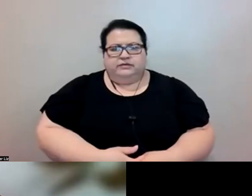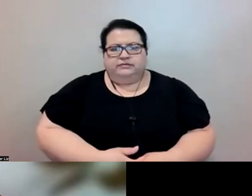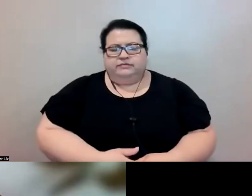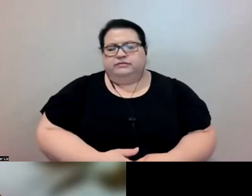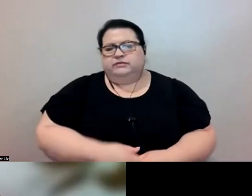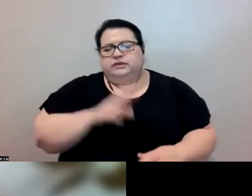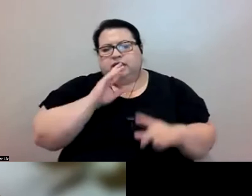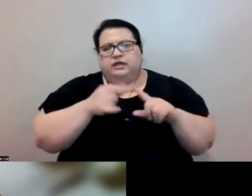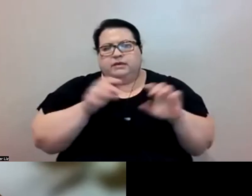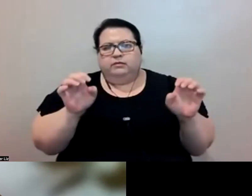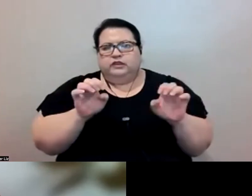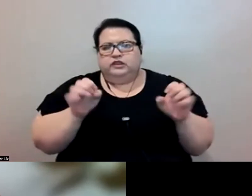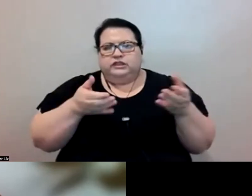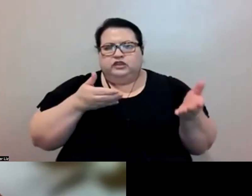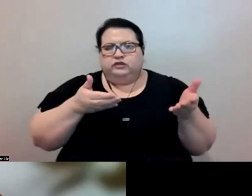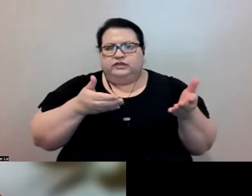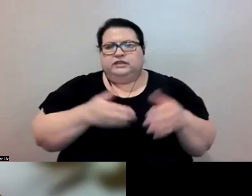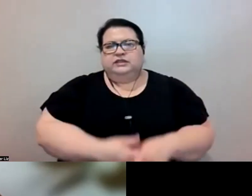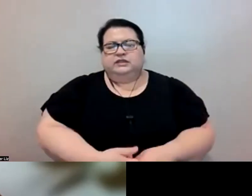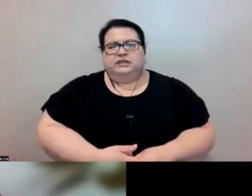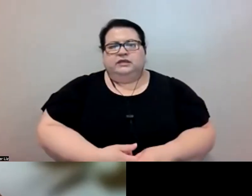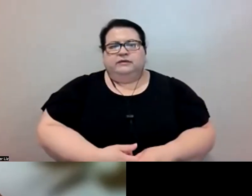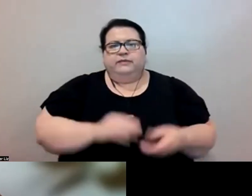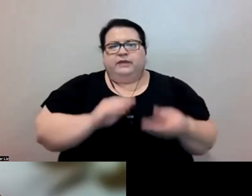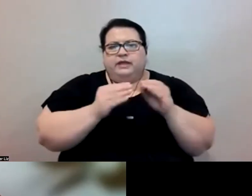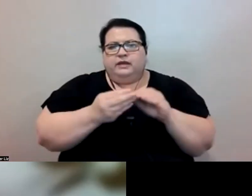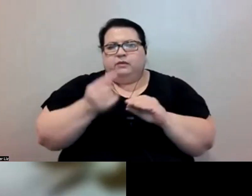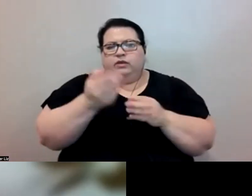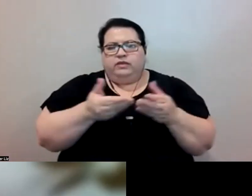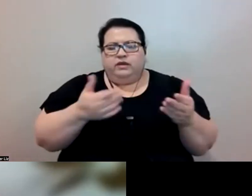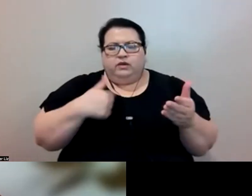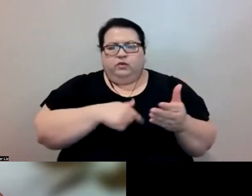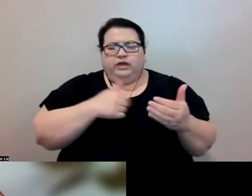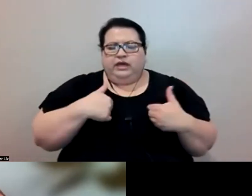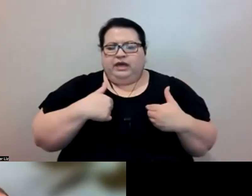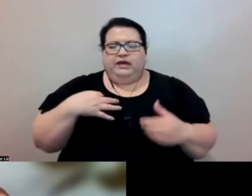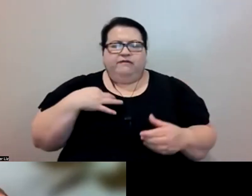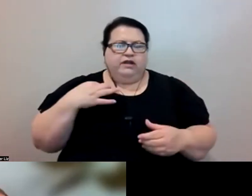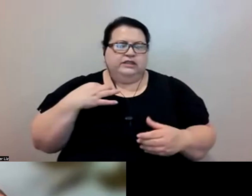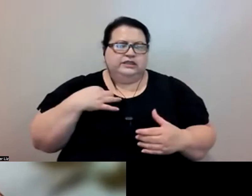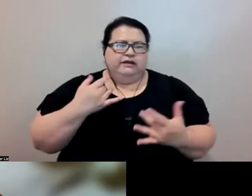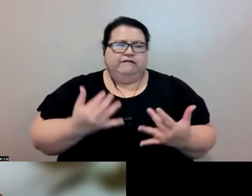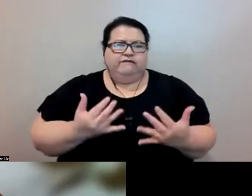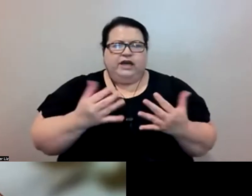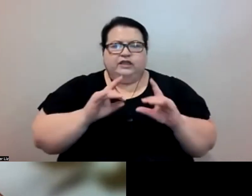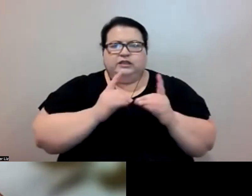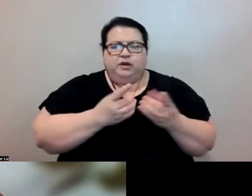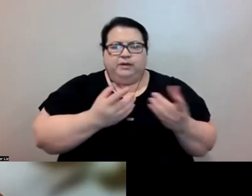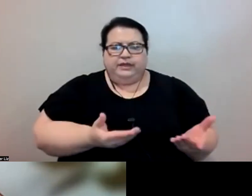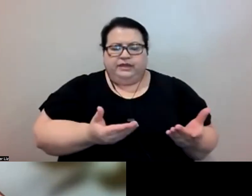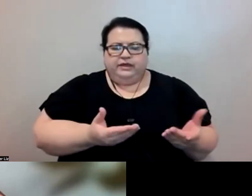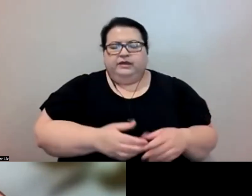Talking about emergency services, the number one thing was we had a volunteer fire department out here,